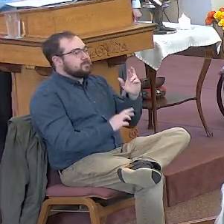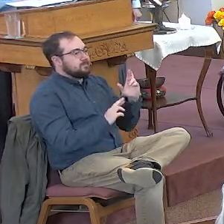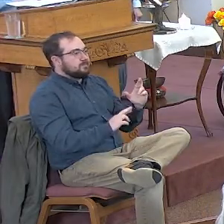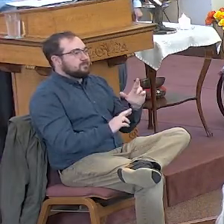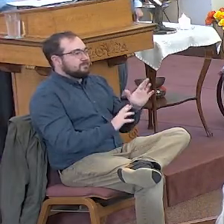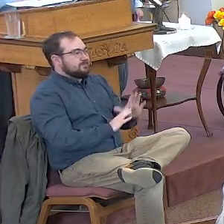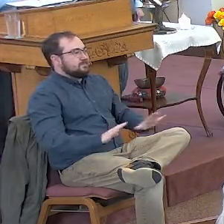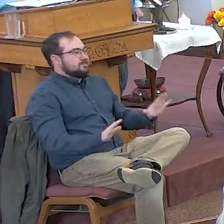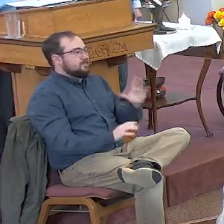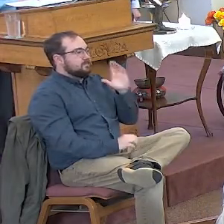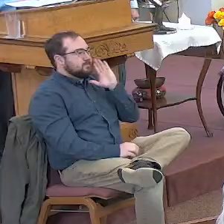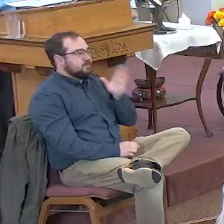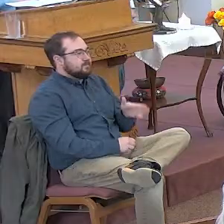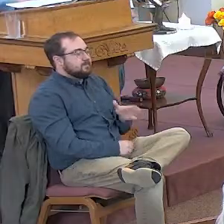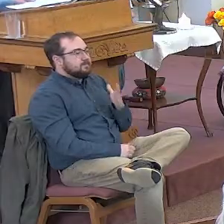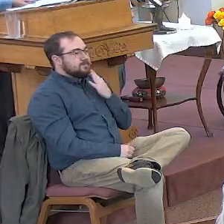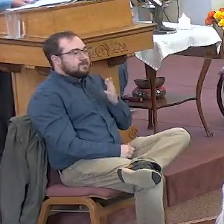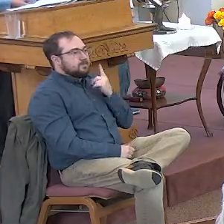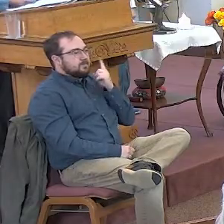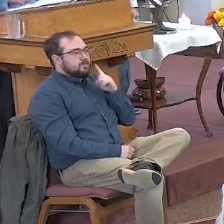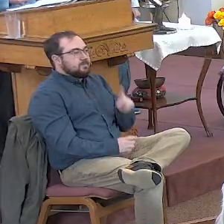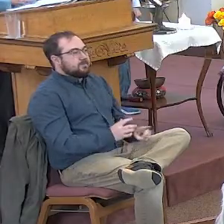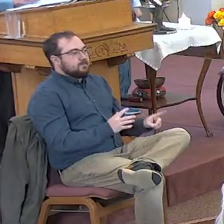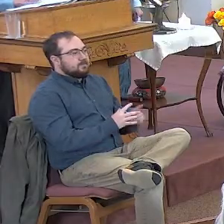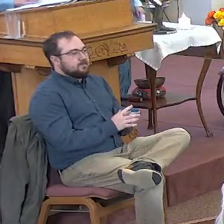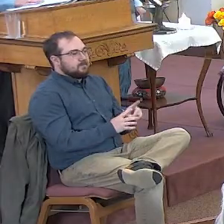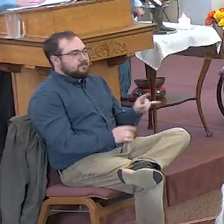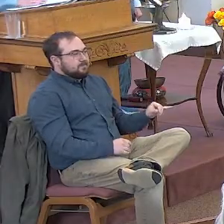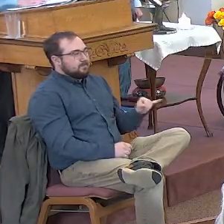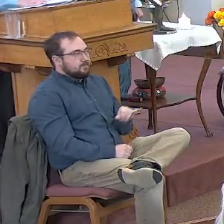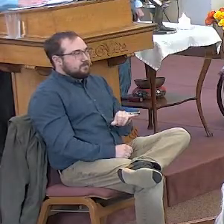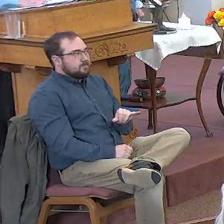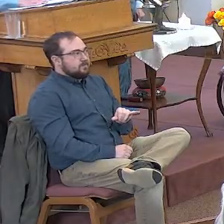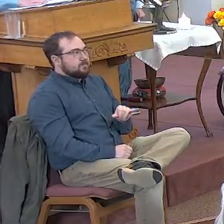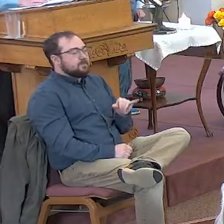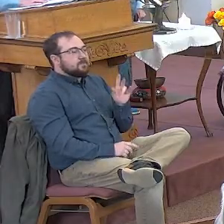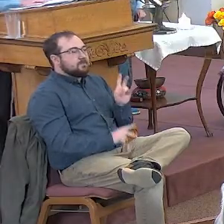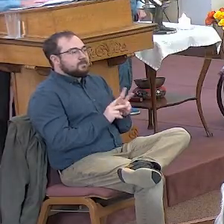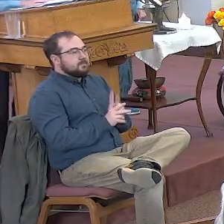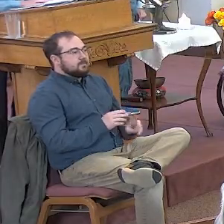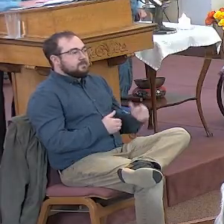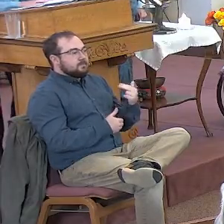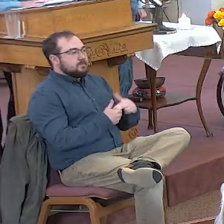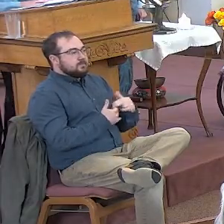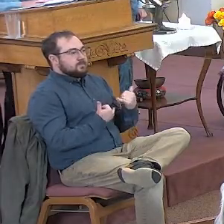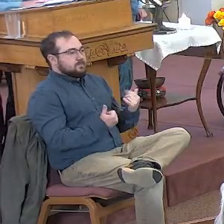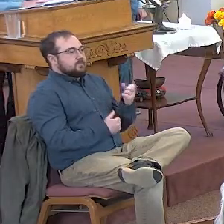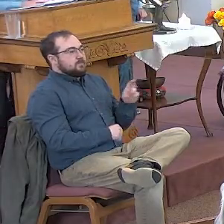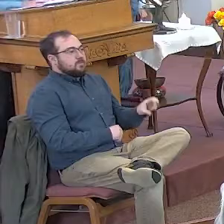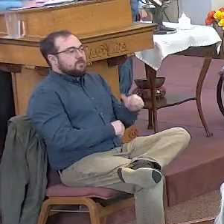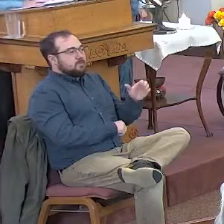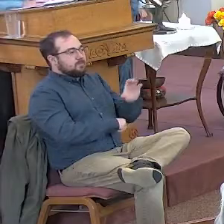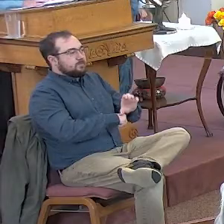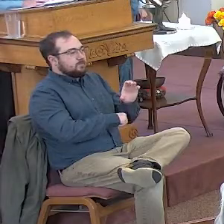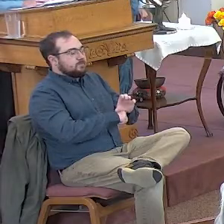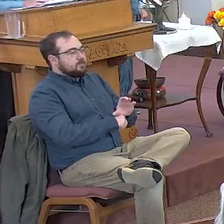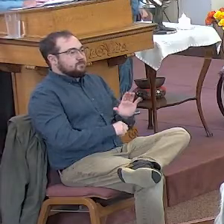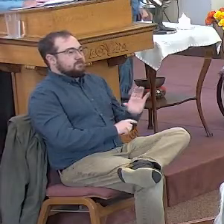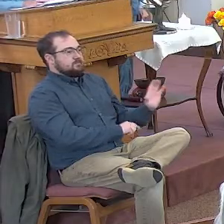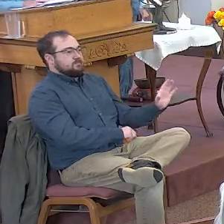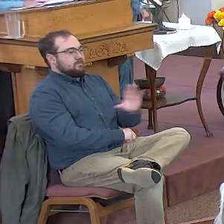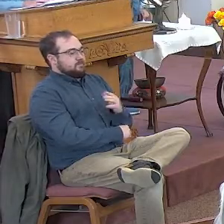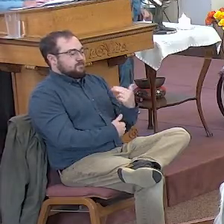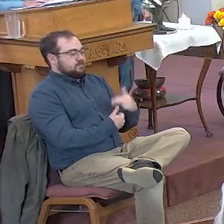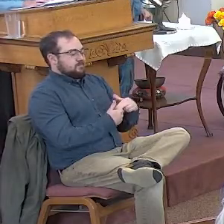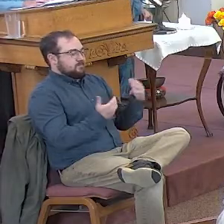Thank you for being here too. When people join this or any other congregation, what they are